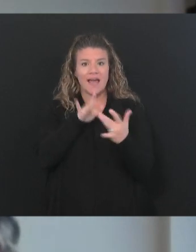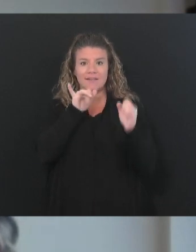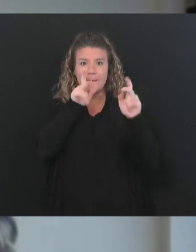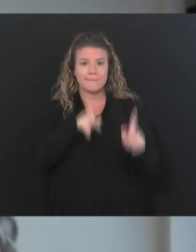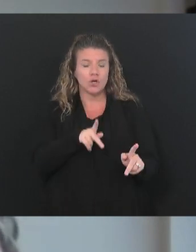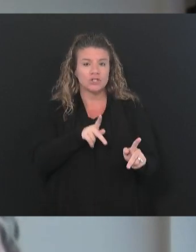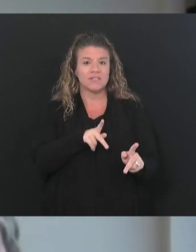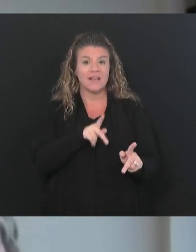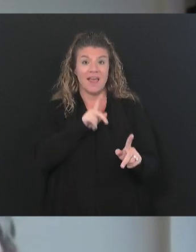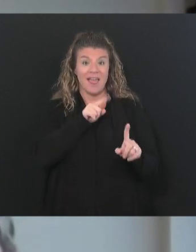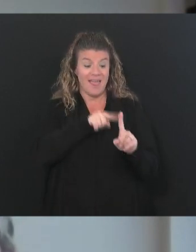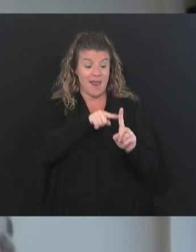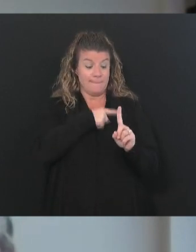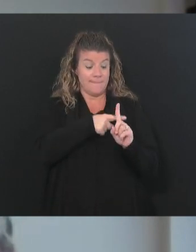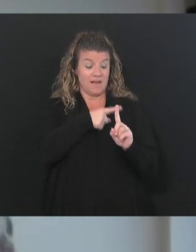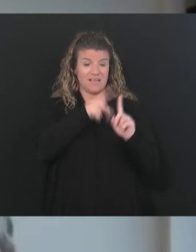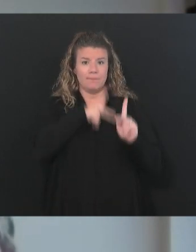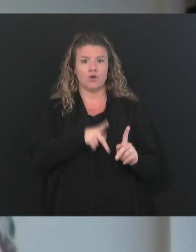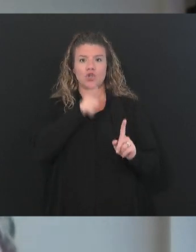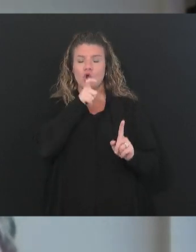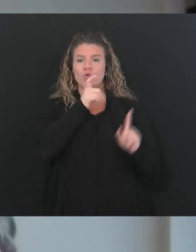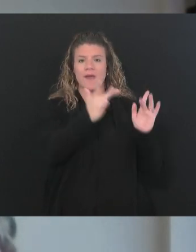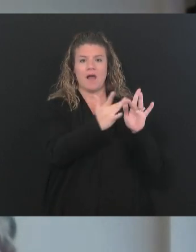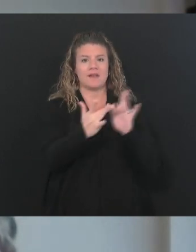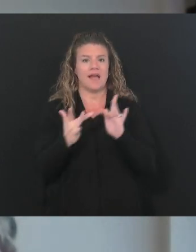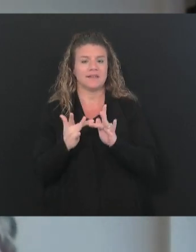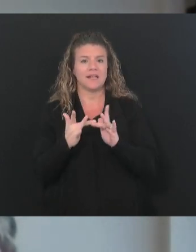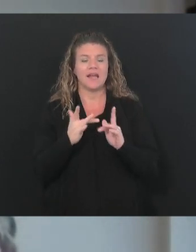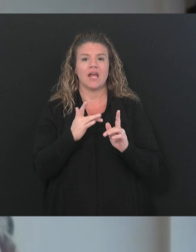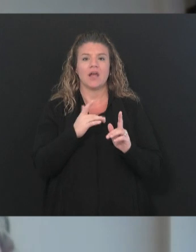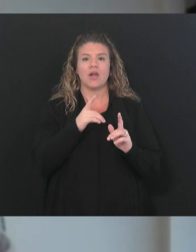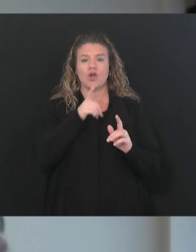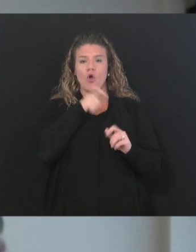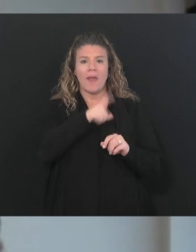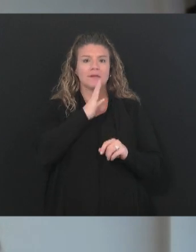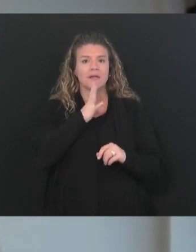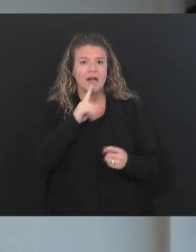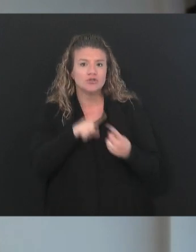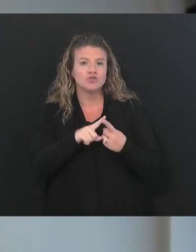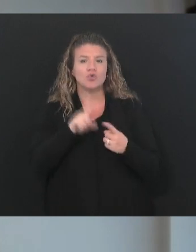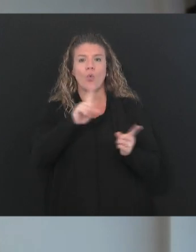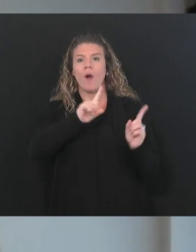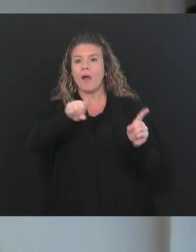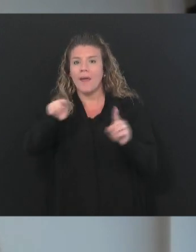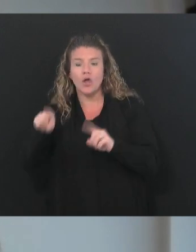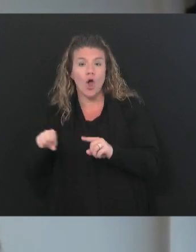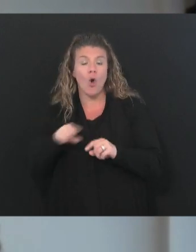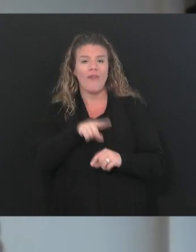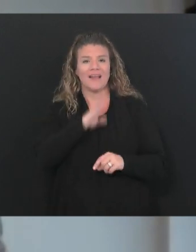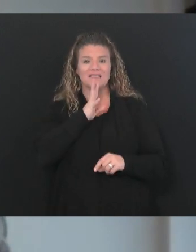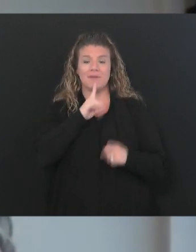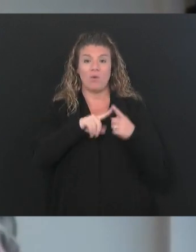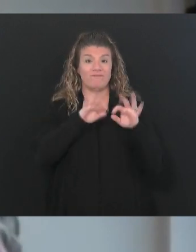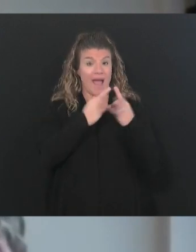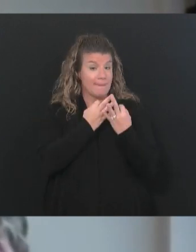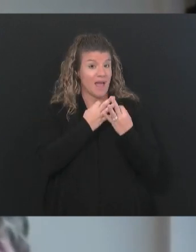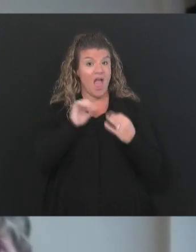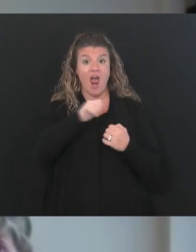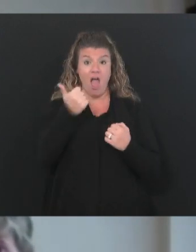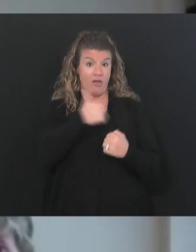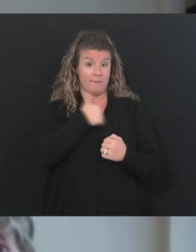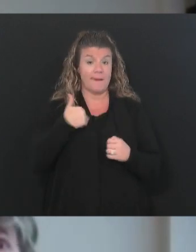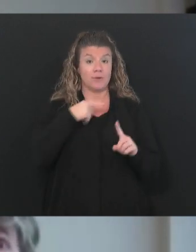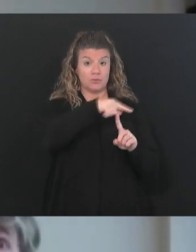know is positive. They then identify and talk to them or whoever they can speak to, the family and others,